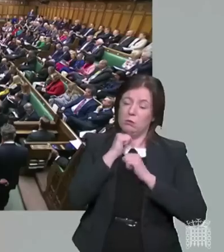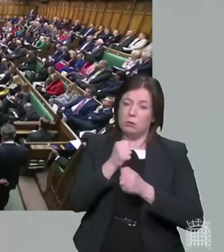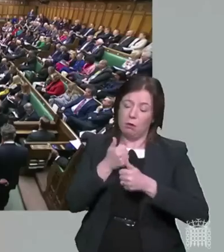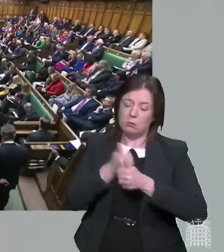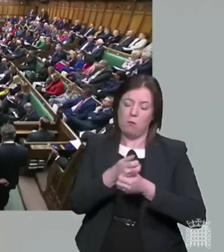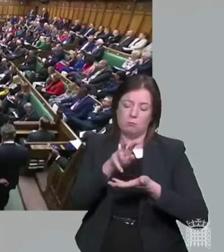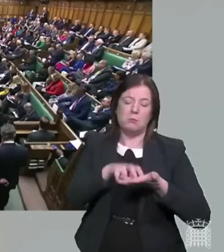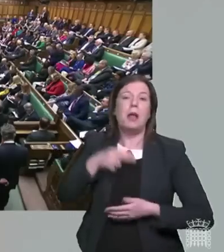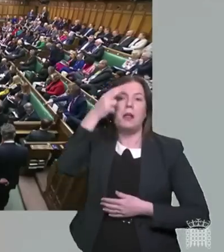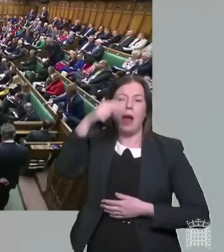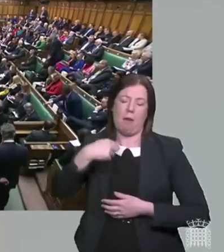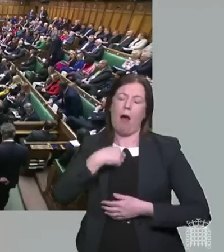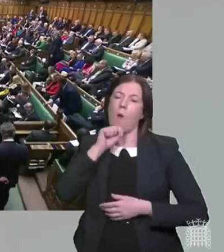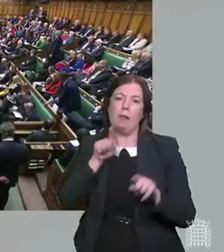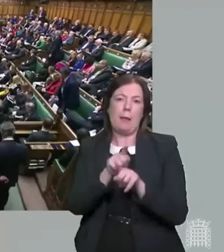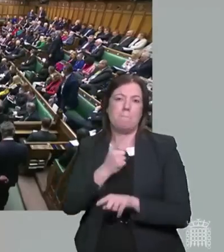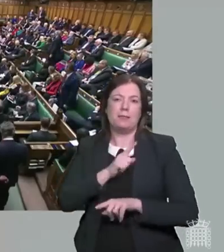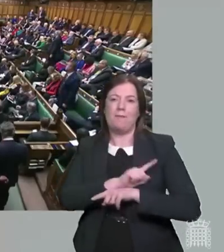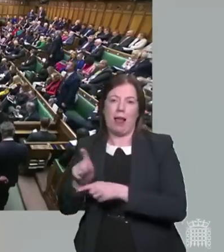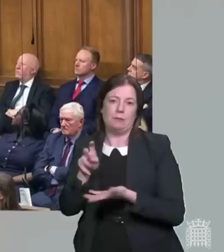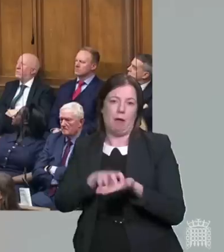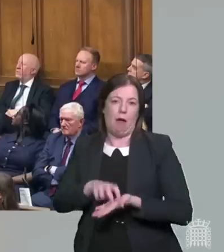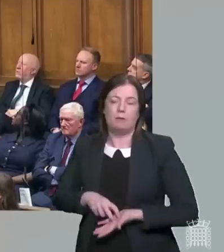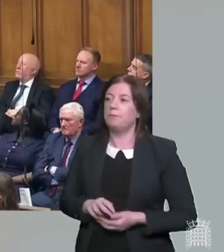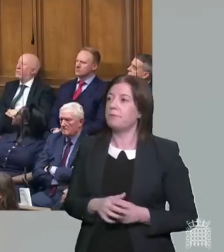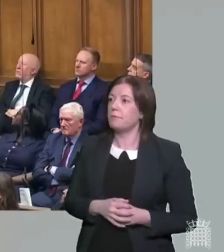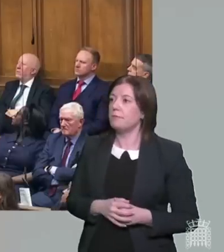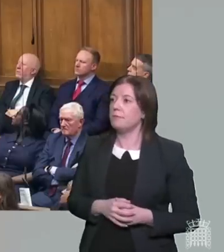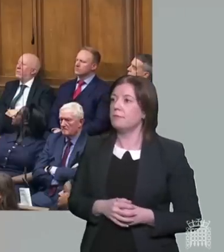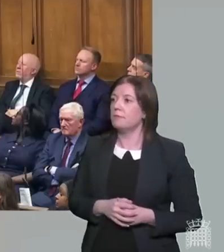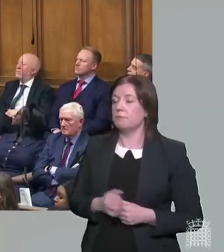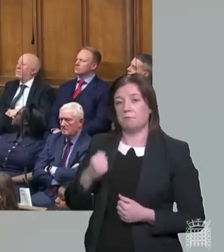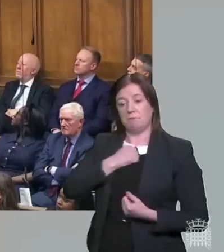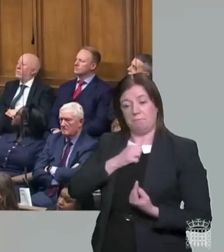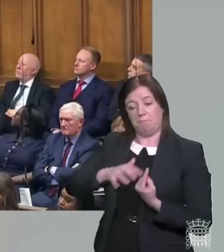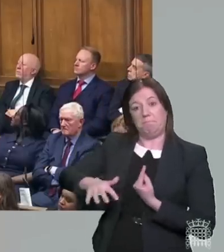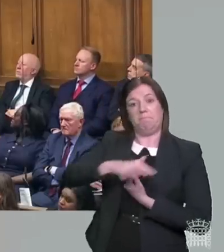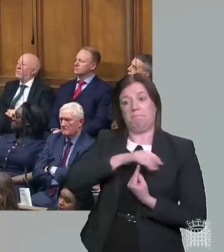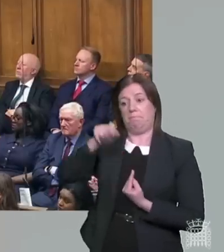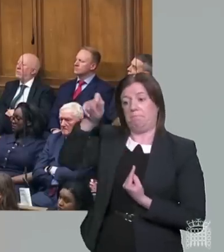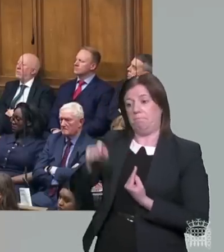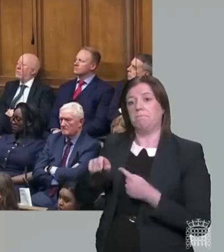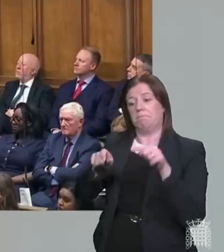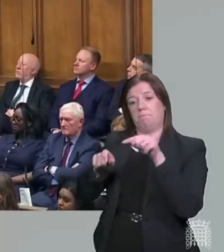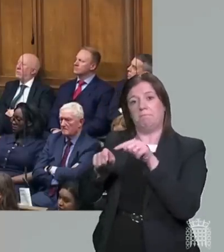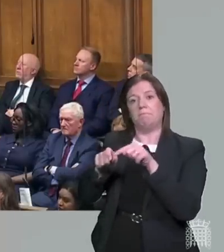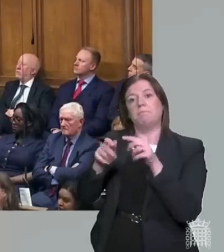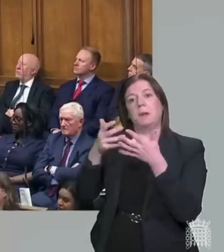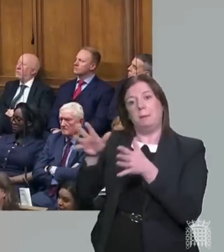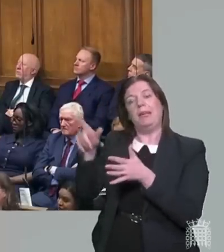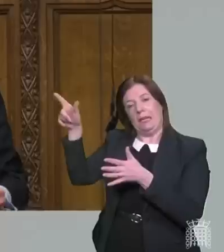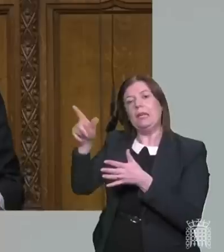And this Slaughter. Thank you, Mr. Speaker. A week ago, my constituent, Ali Reza Akbari, was executed by order